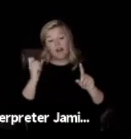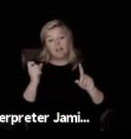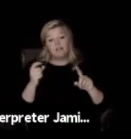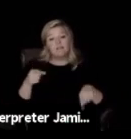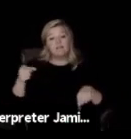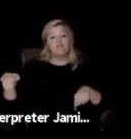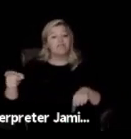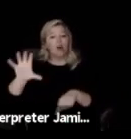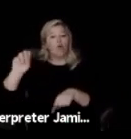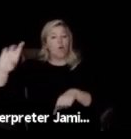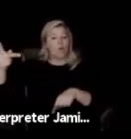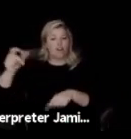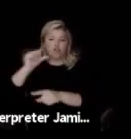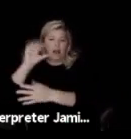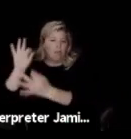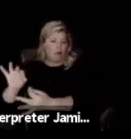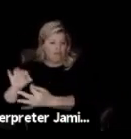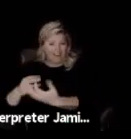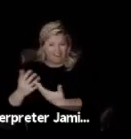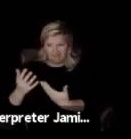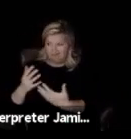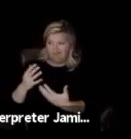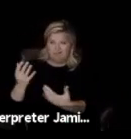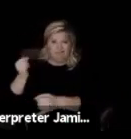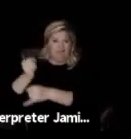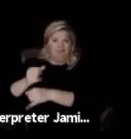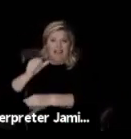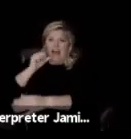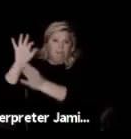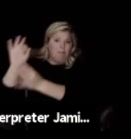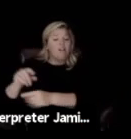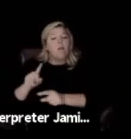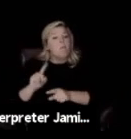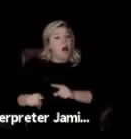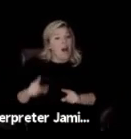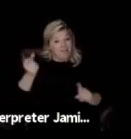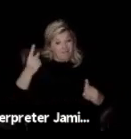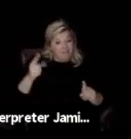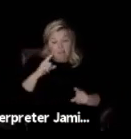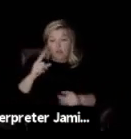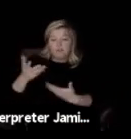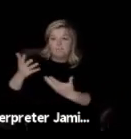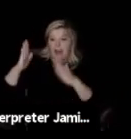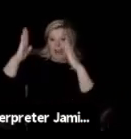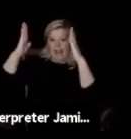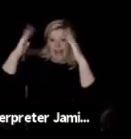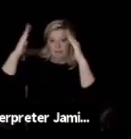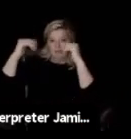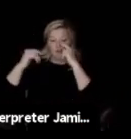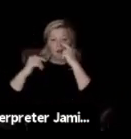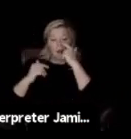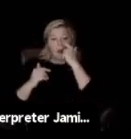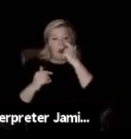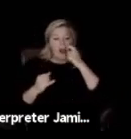perfect and no institution is perfect, there is a perception that if I go with this